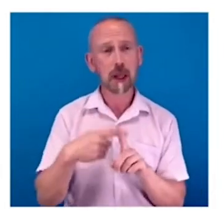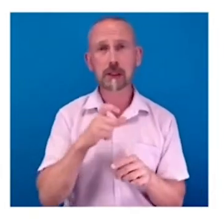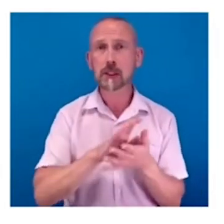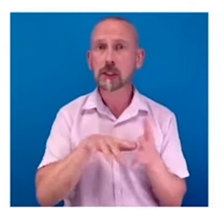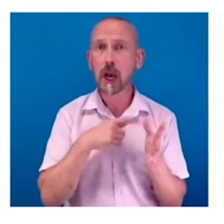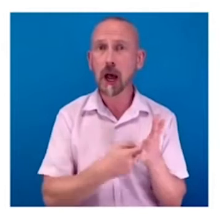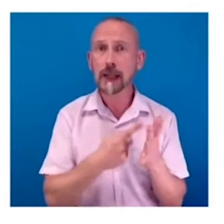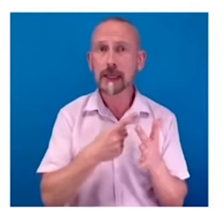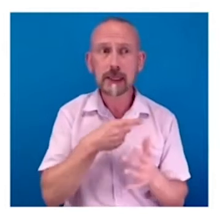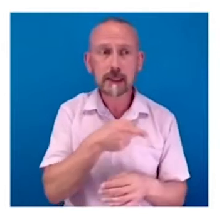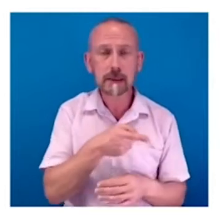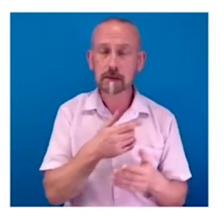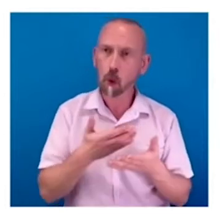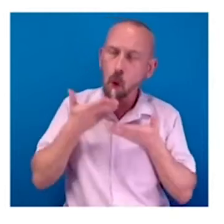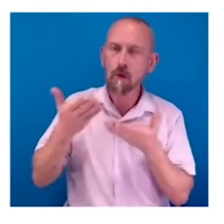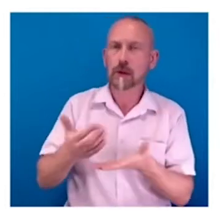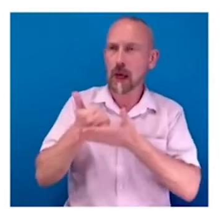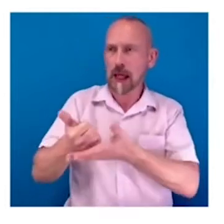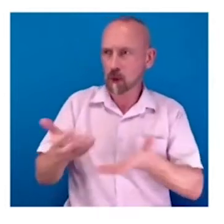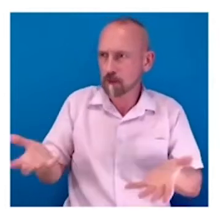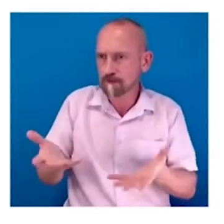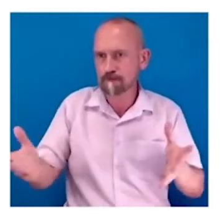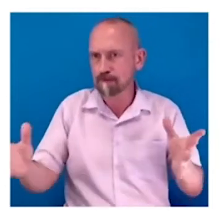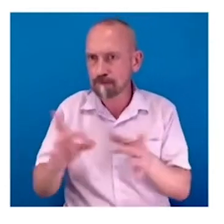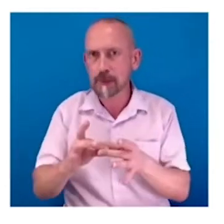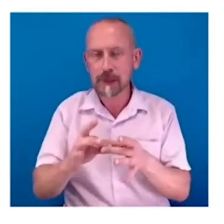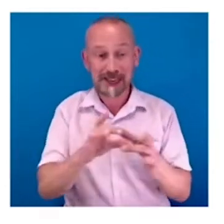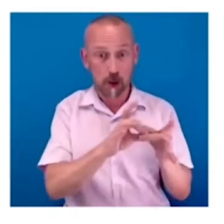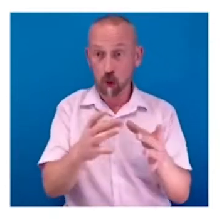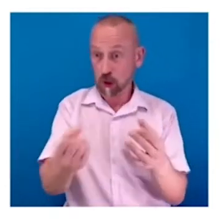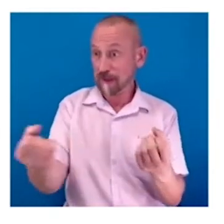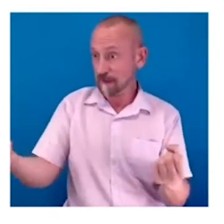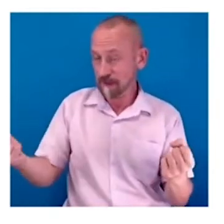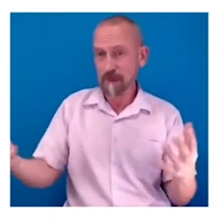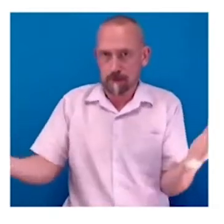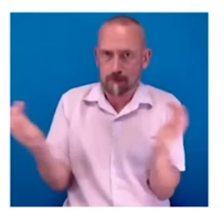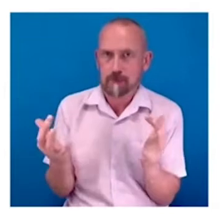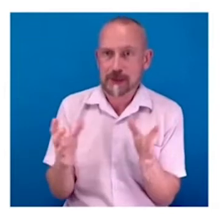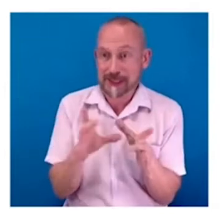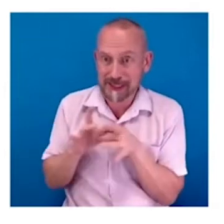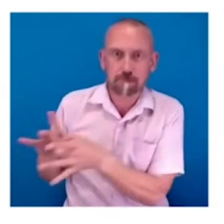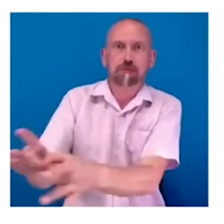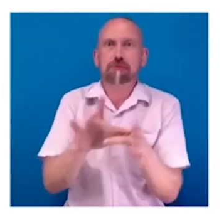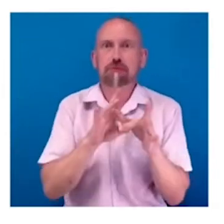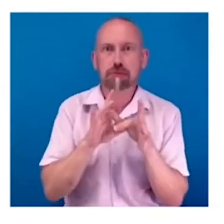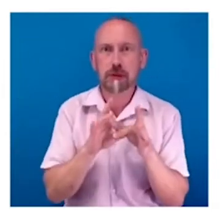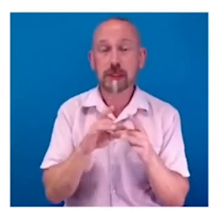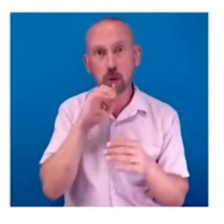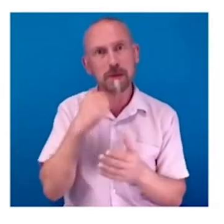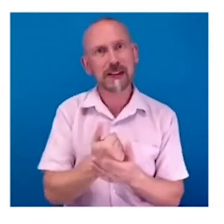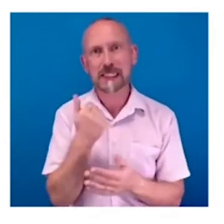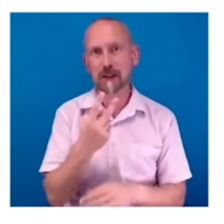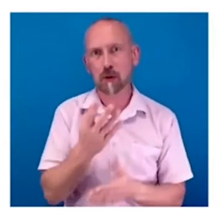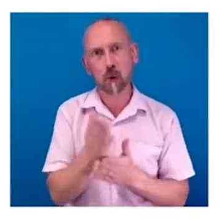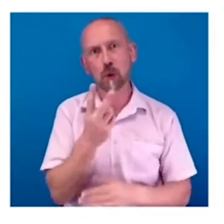networks, which I think will be a fantastic thing to look forward to in 2021. So first up in this session